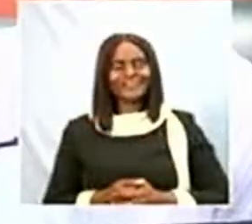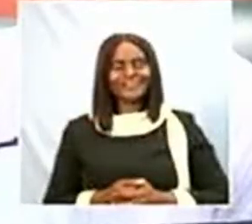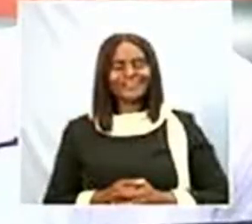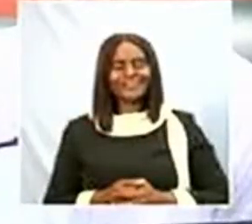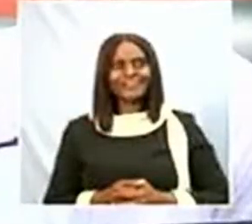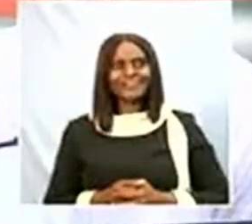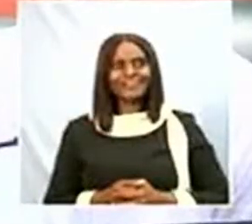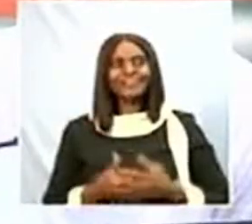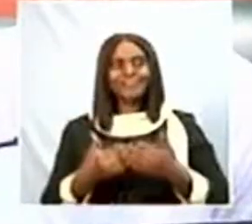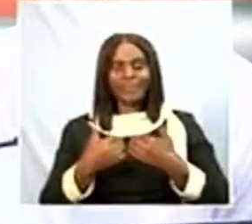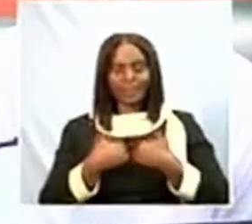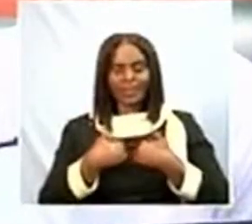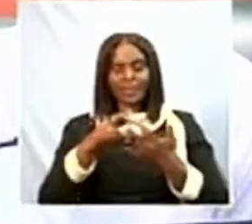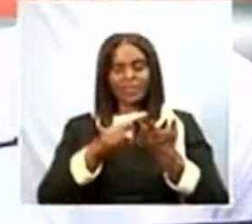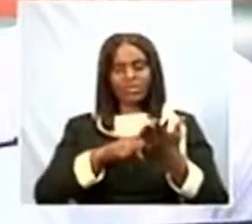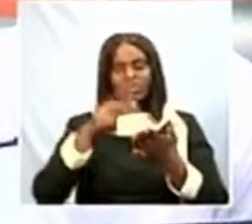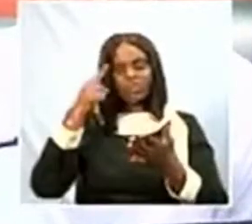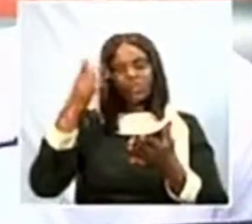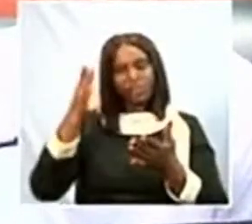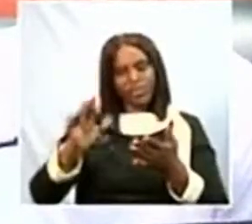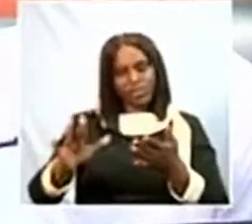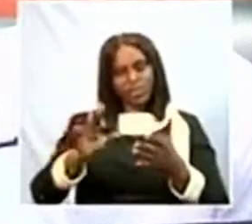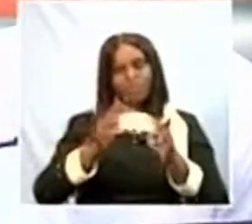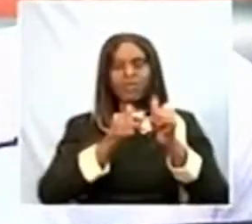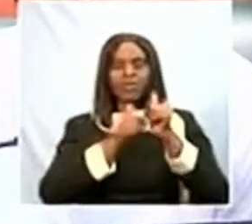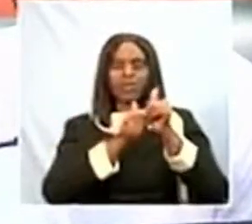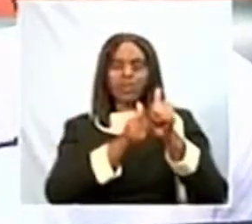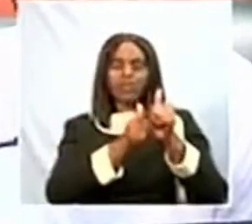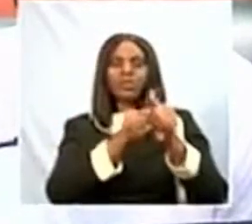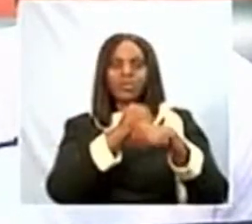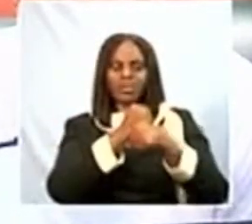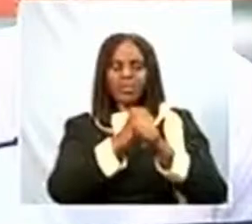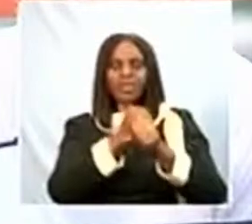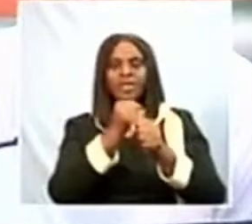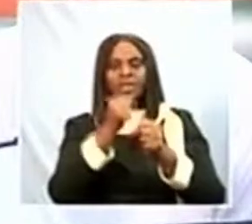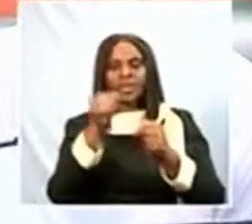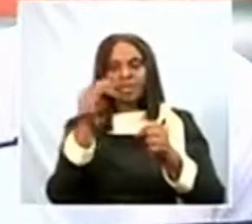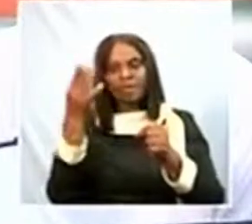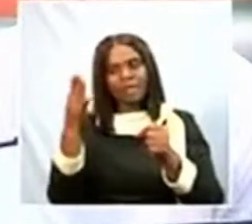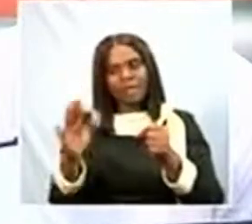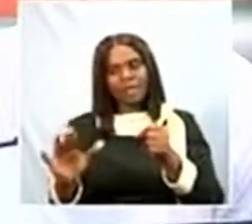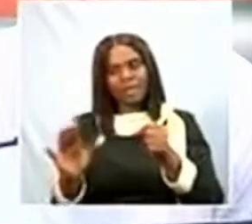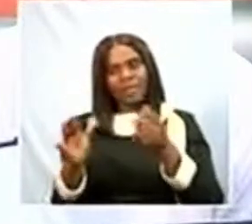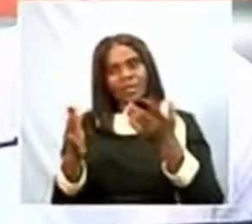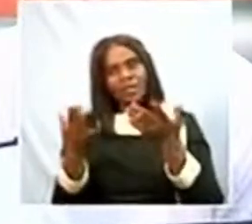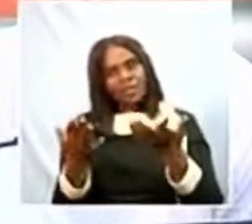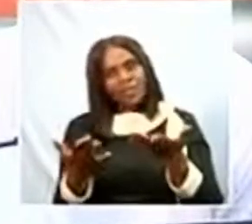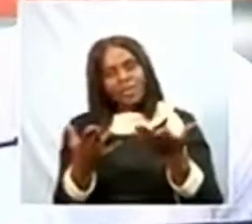we should have rules for nature according to, we should make rules for nature